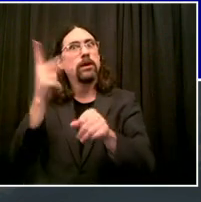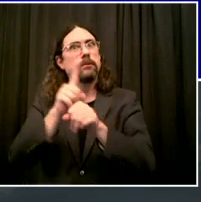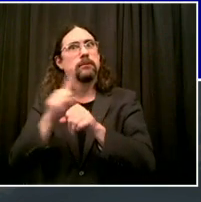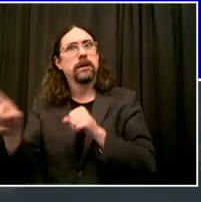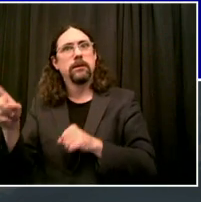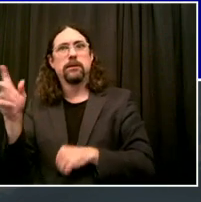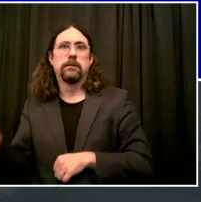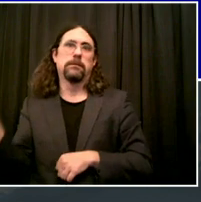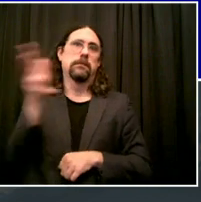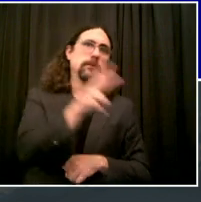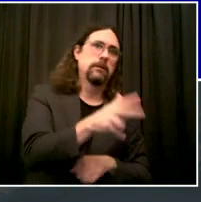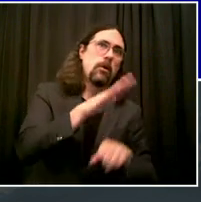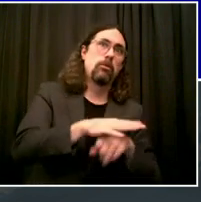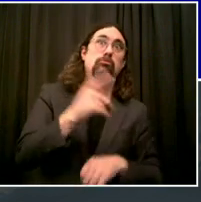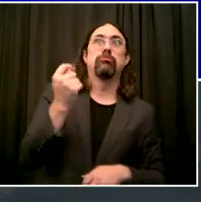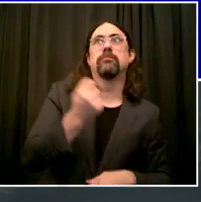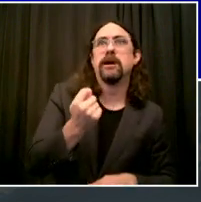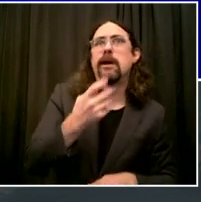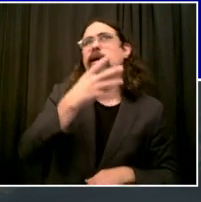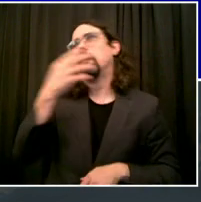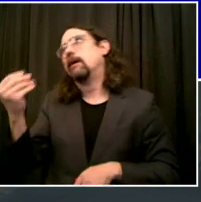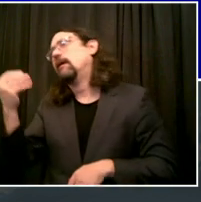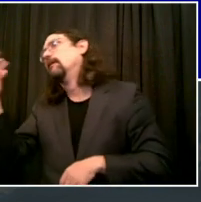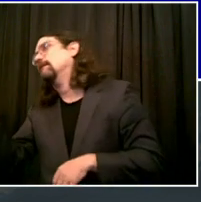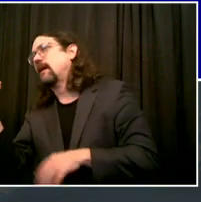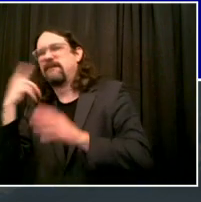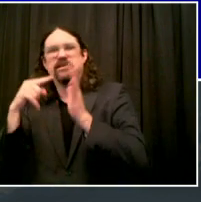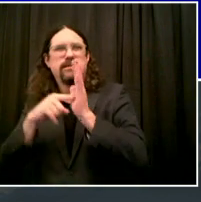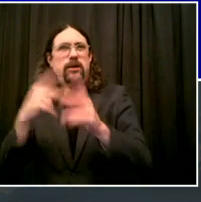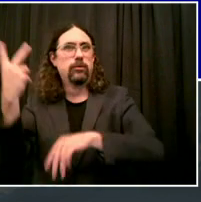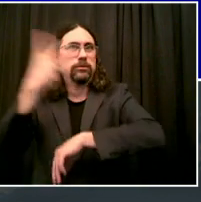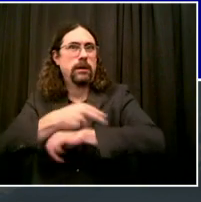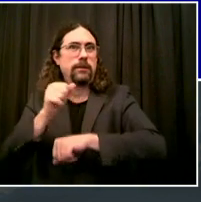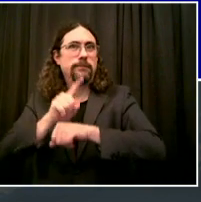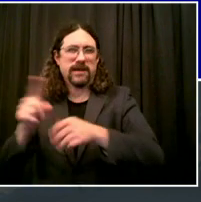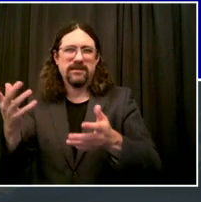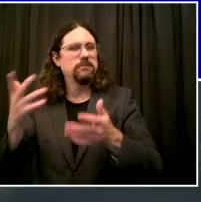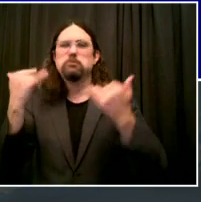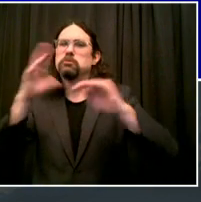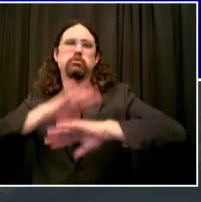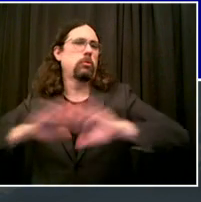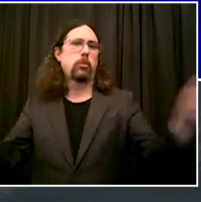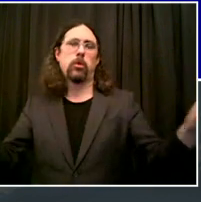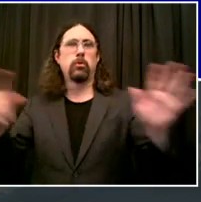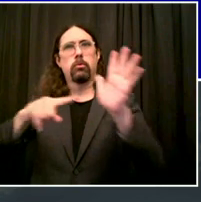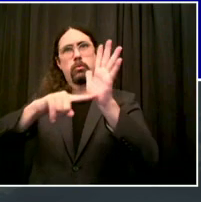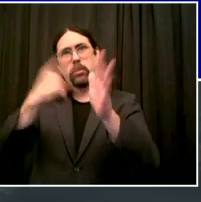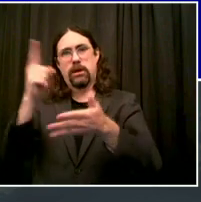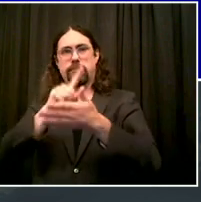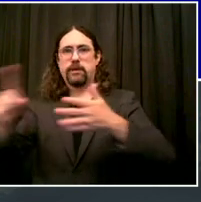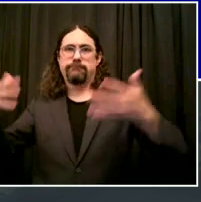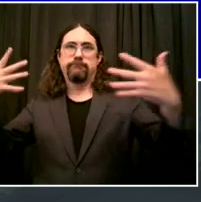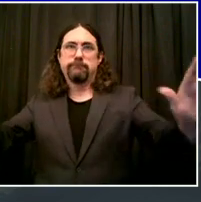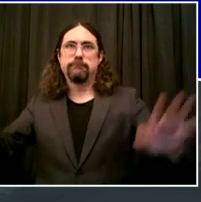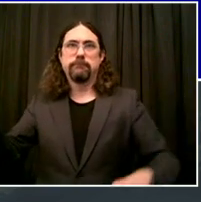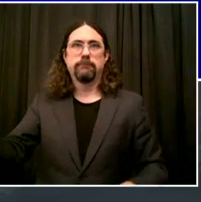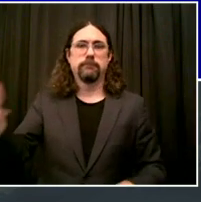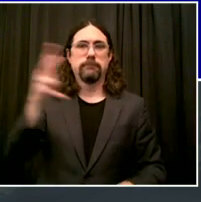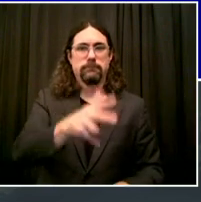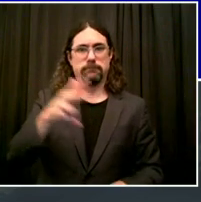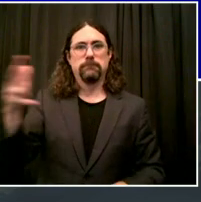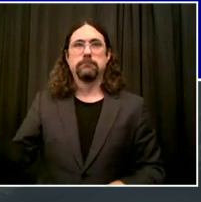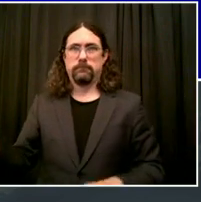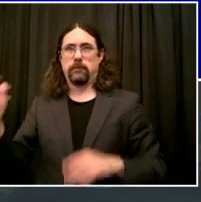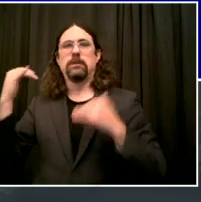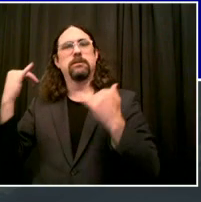So, where do we stand right now? Right now, we're suspended with alternate side through Sunday, this Sunday, June 28th. We're going to bring it